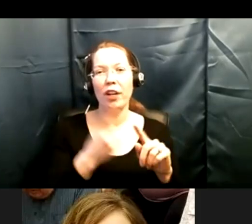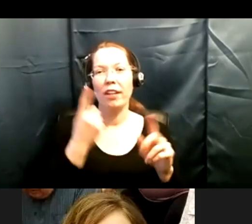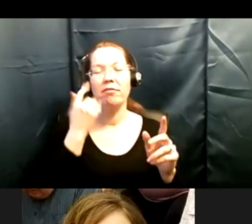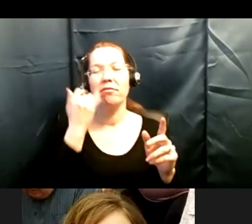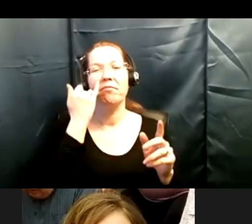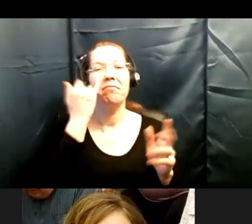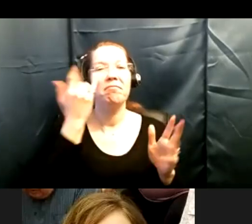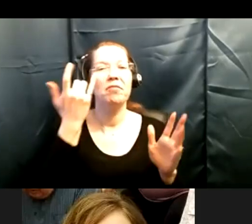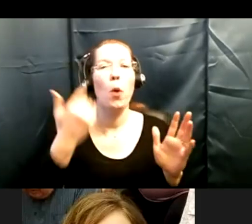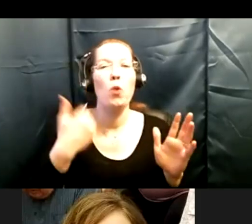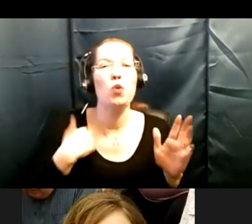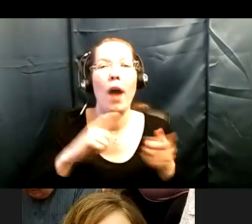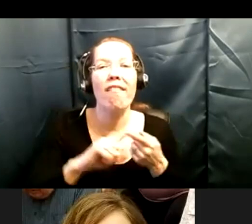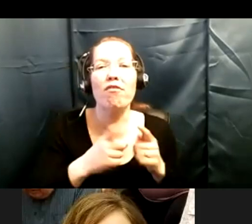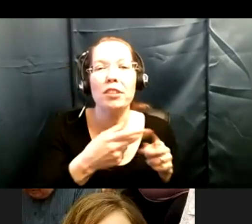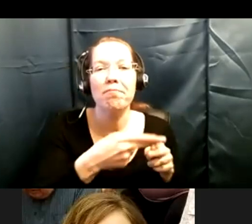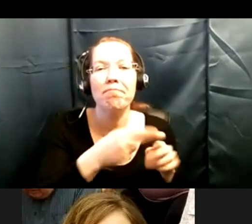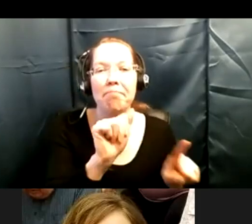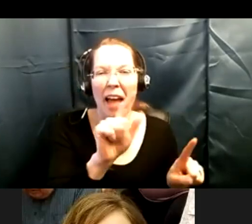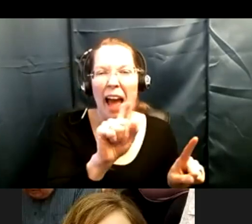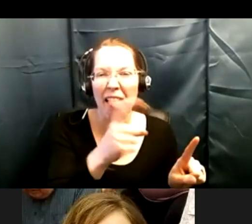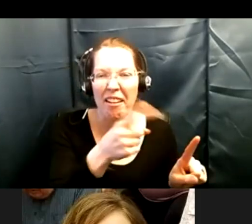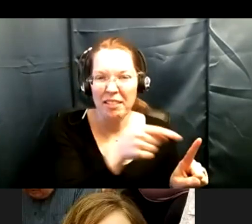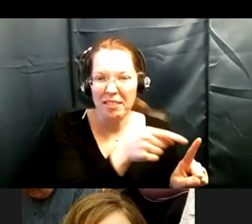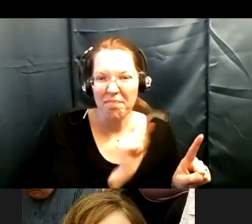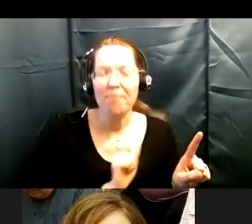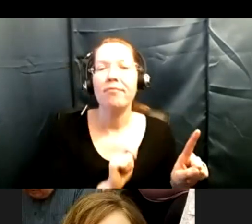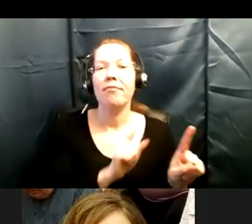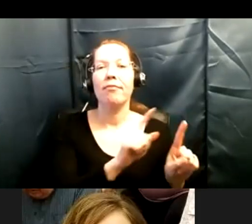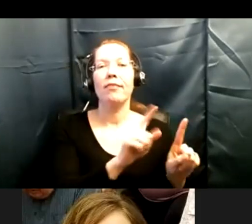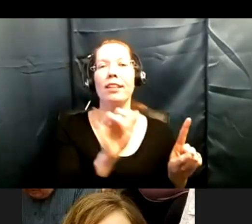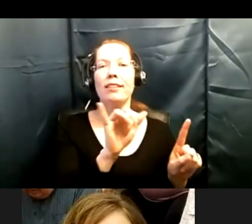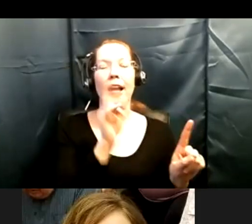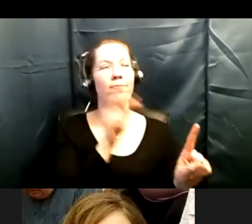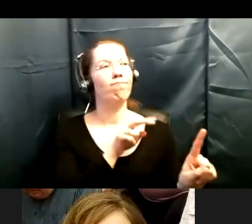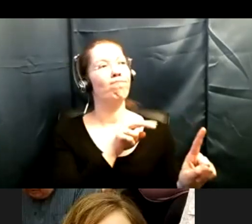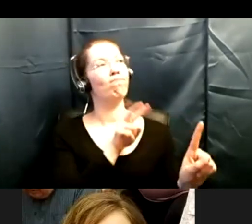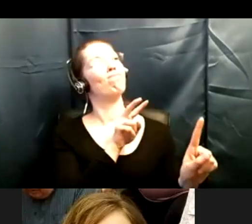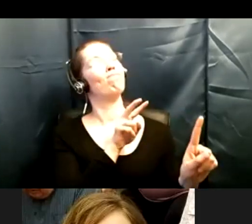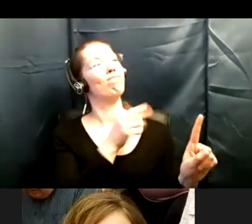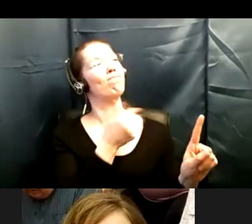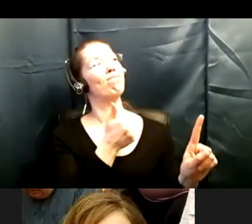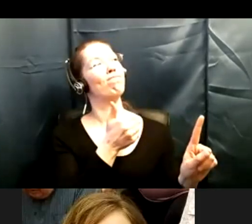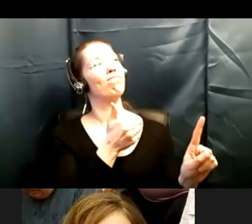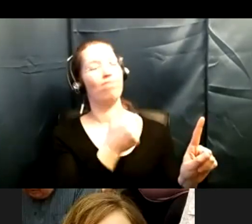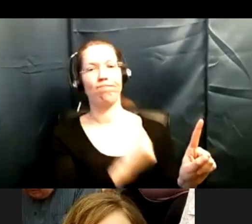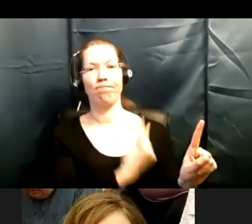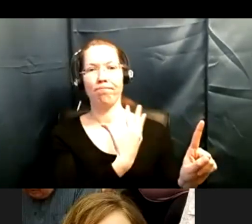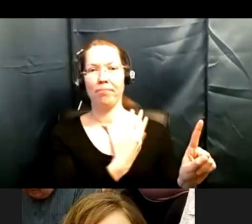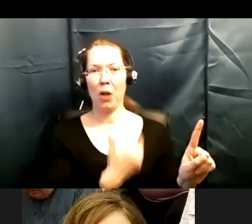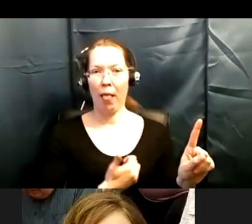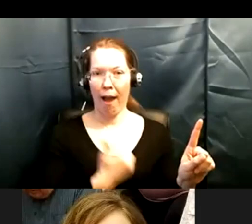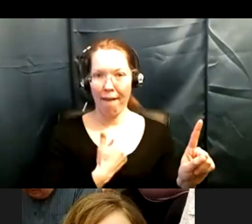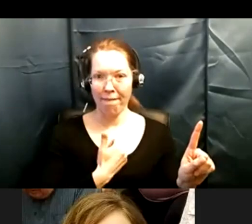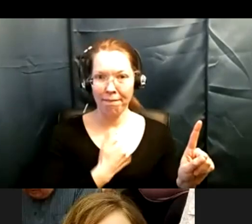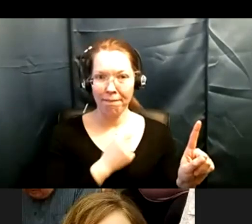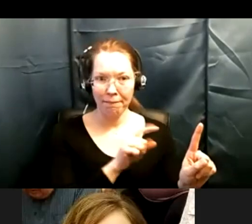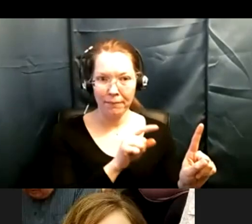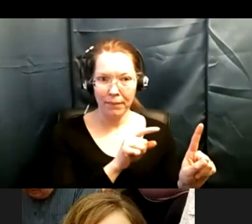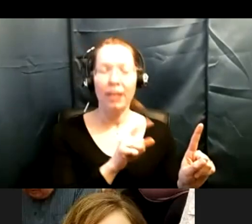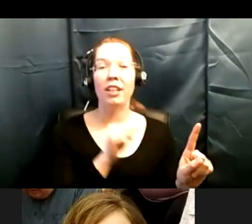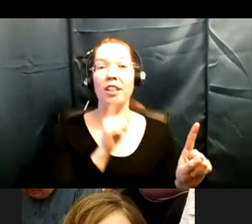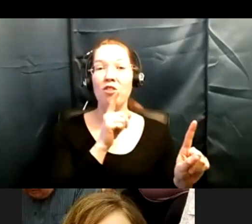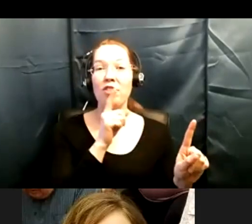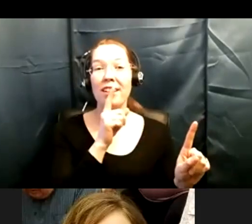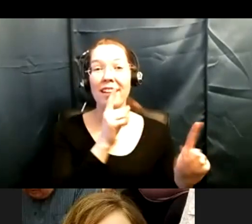Alex. You have this friend that is a role model in your life, and you see him having fun on his